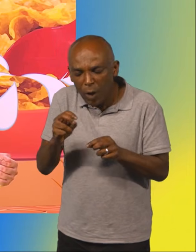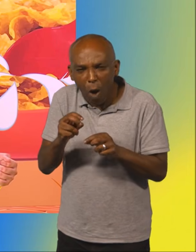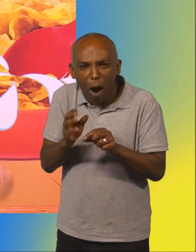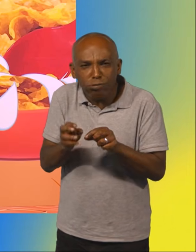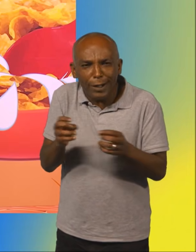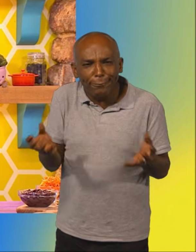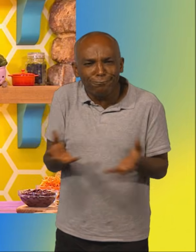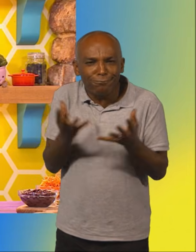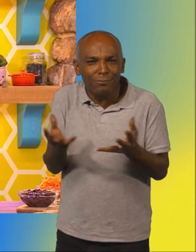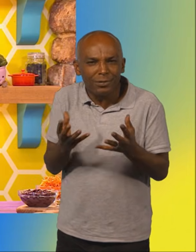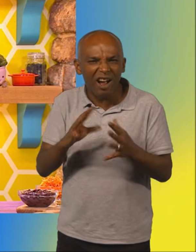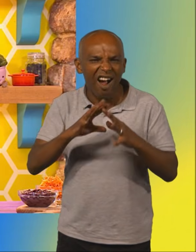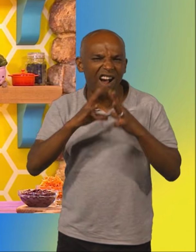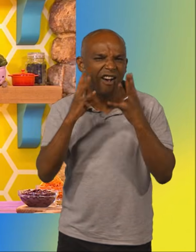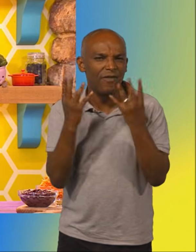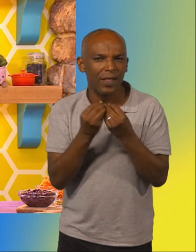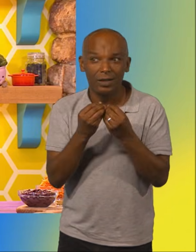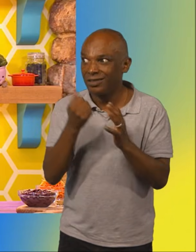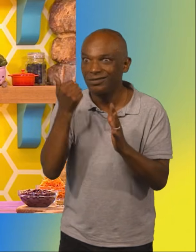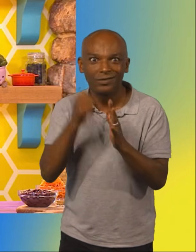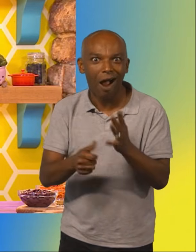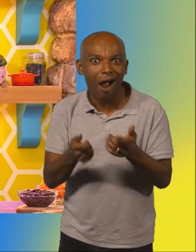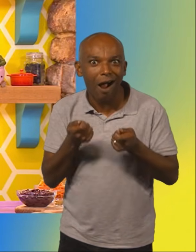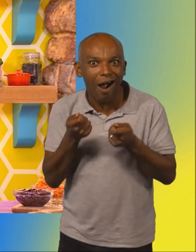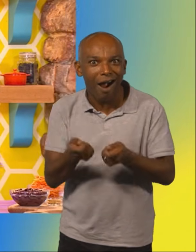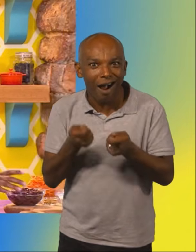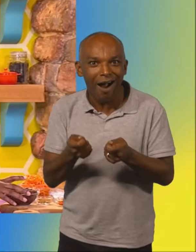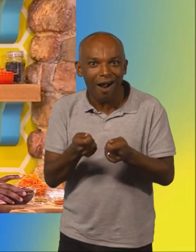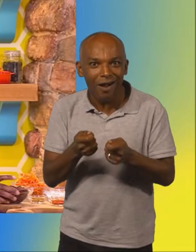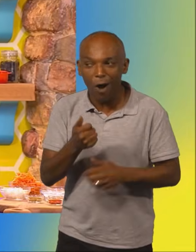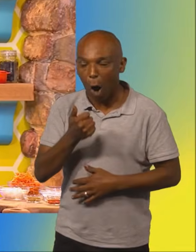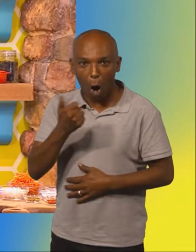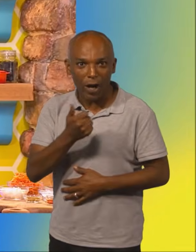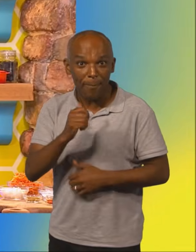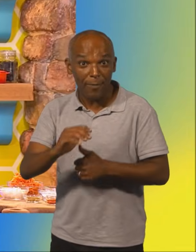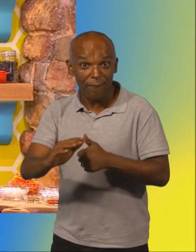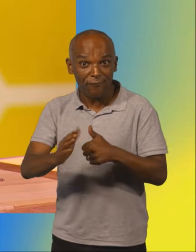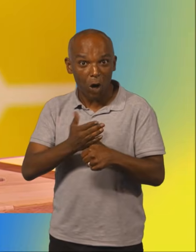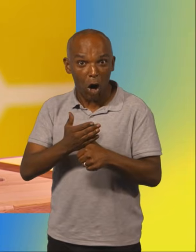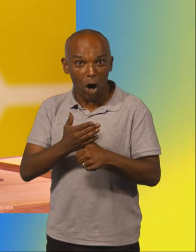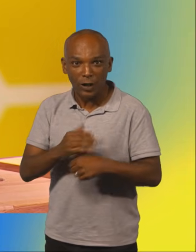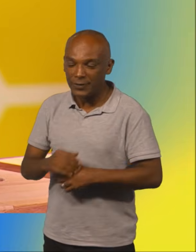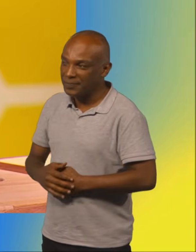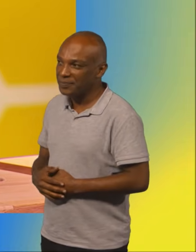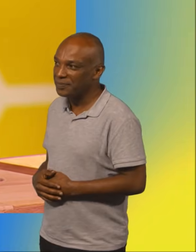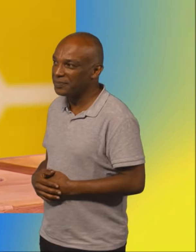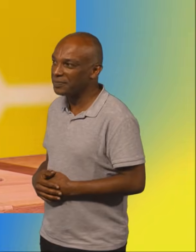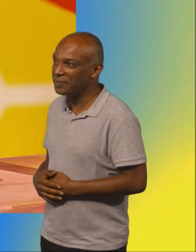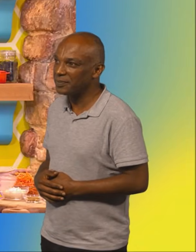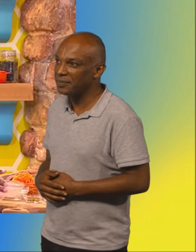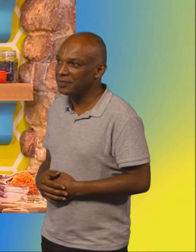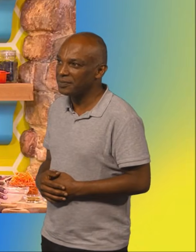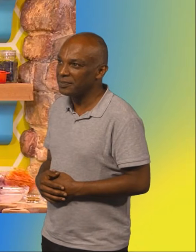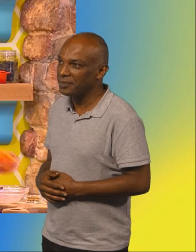get started. OK, the first job is to tip the kidney beans,